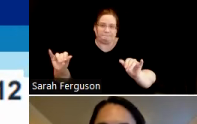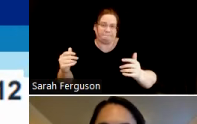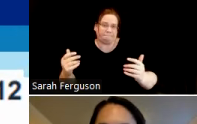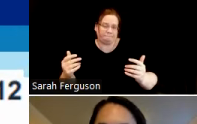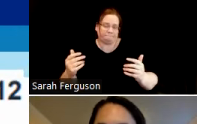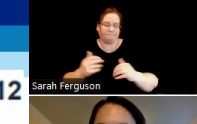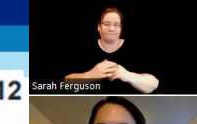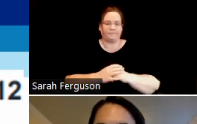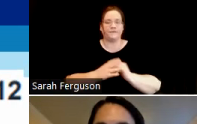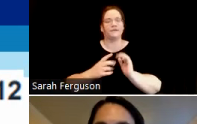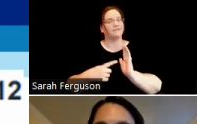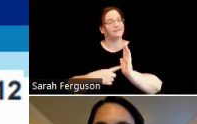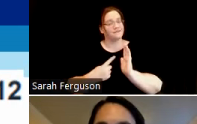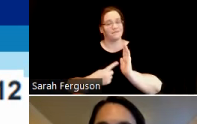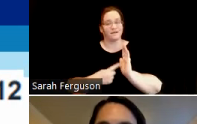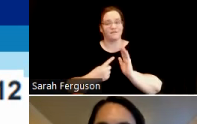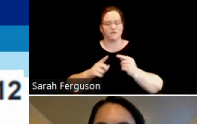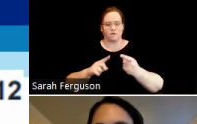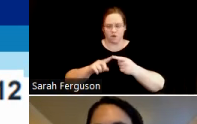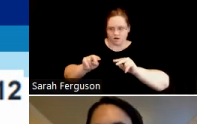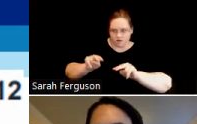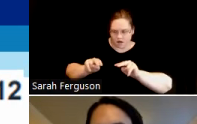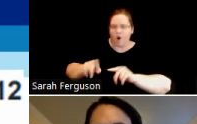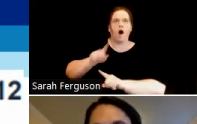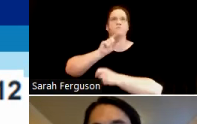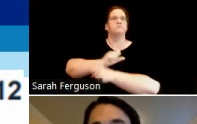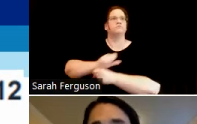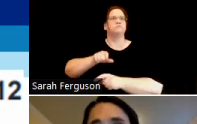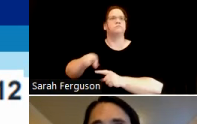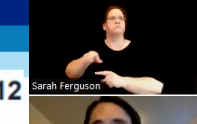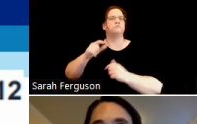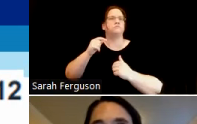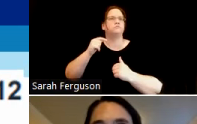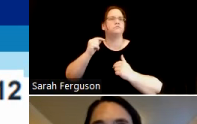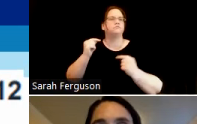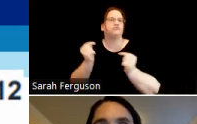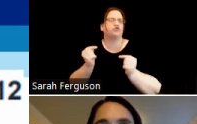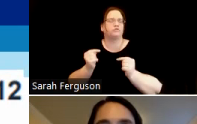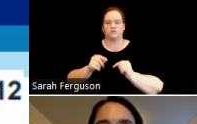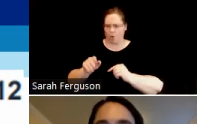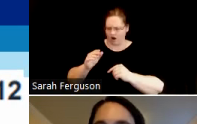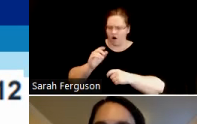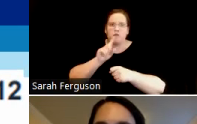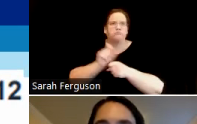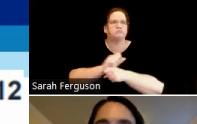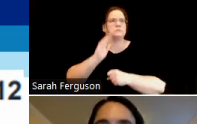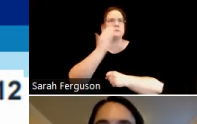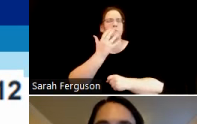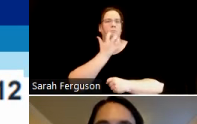that sometimes we just, when we're looking for those things in our kids, we sometimes notice them more, I think.